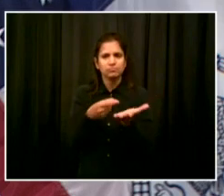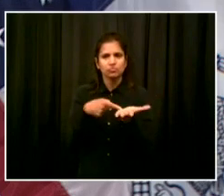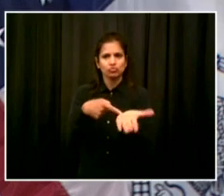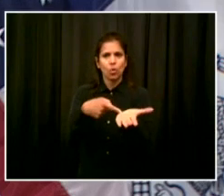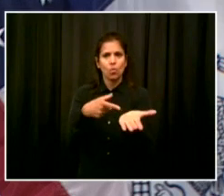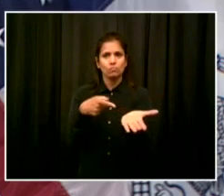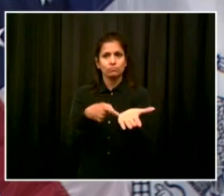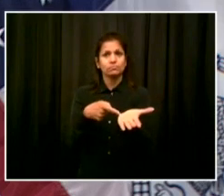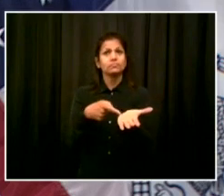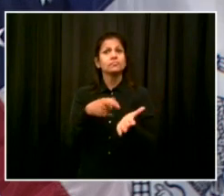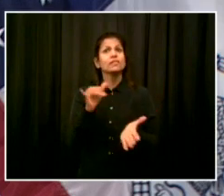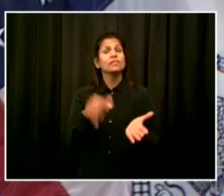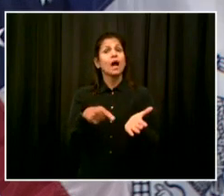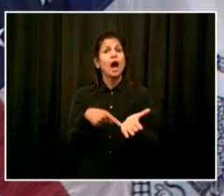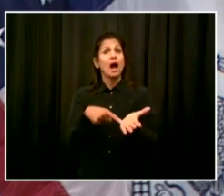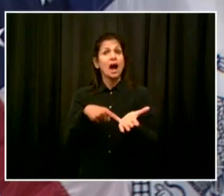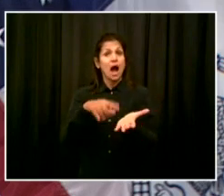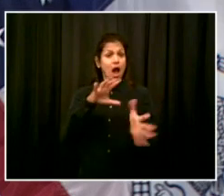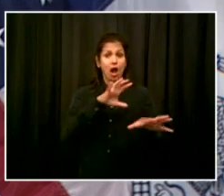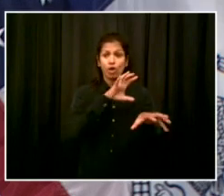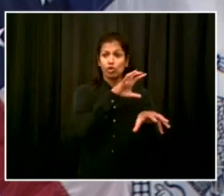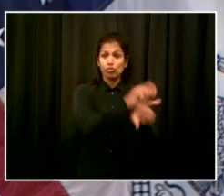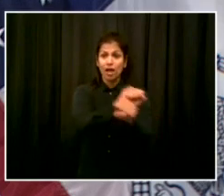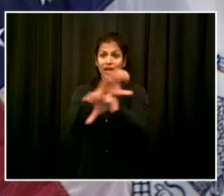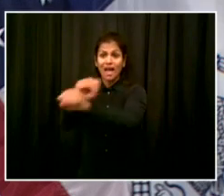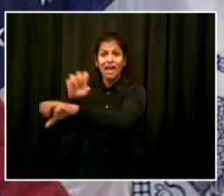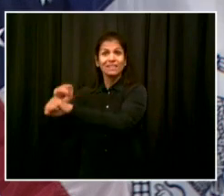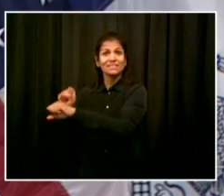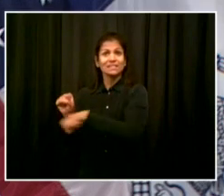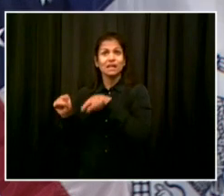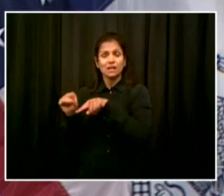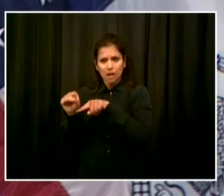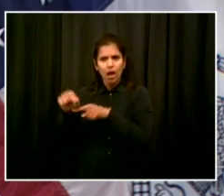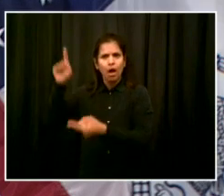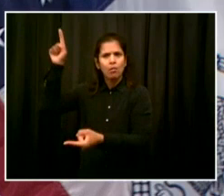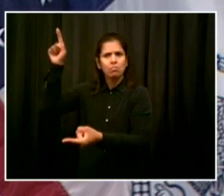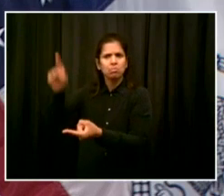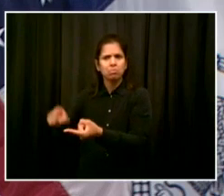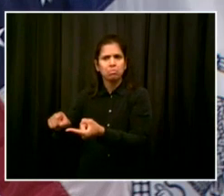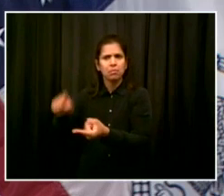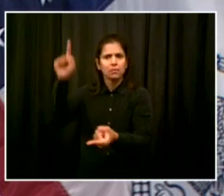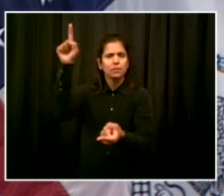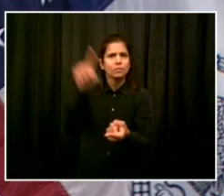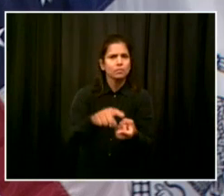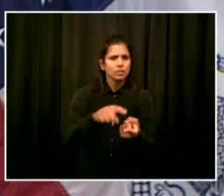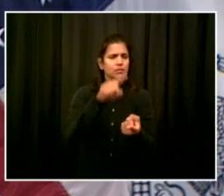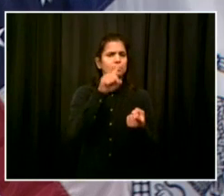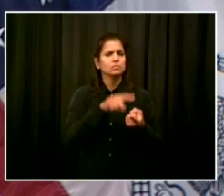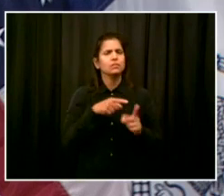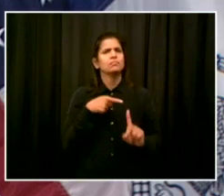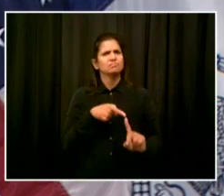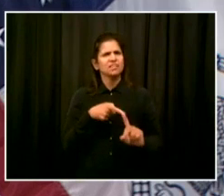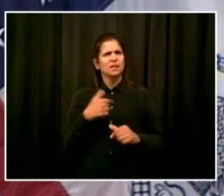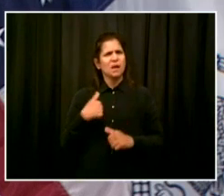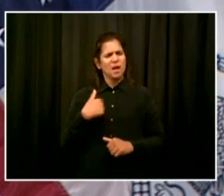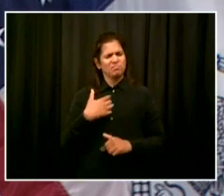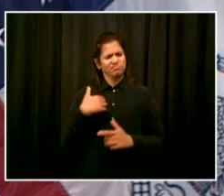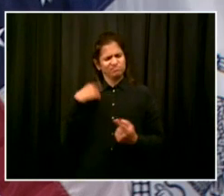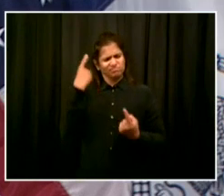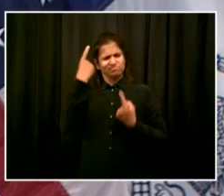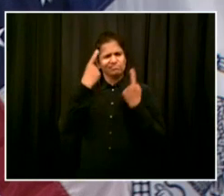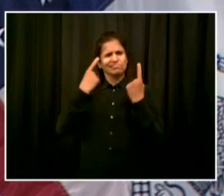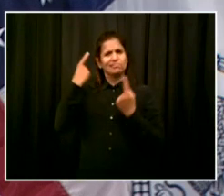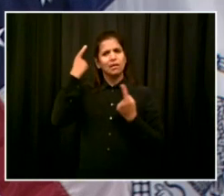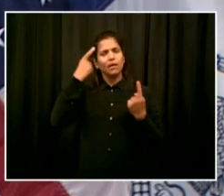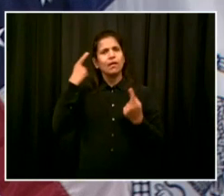across several different categories in the last couple of weeks. So I wondered if both you and the